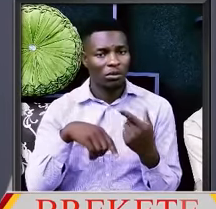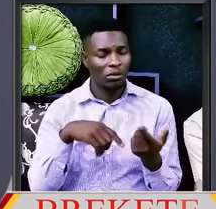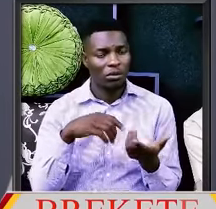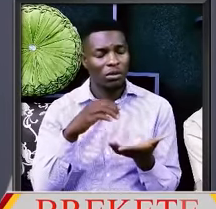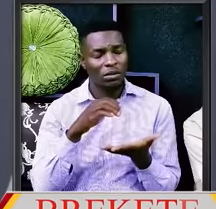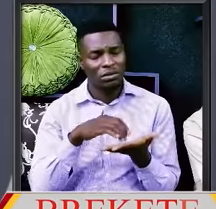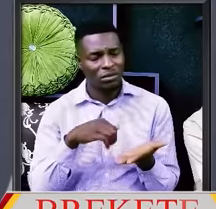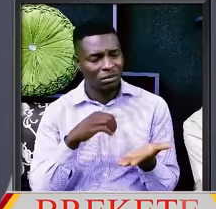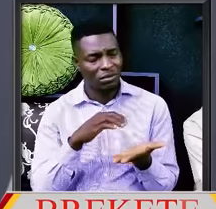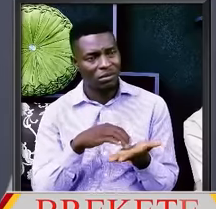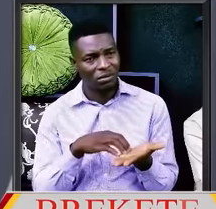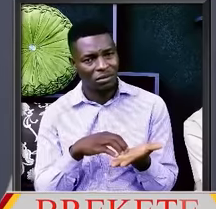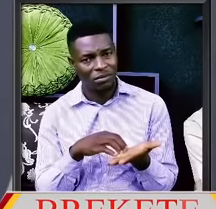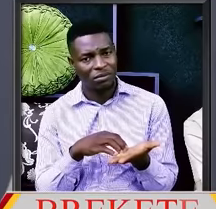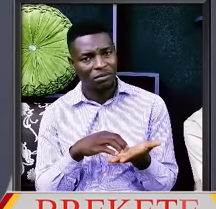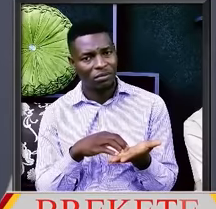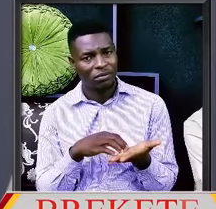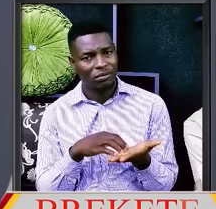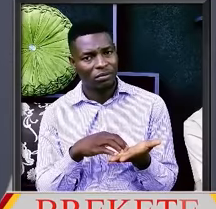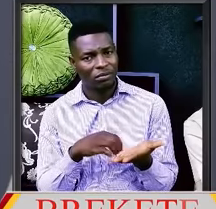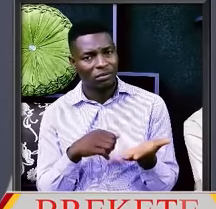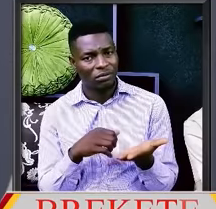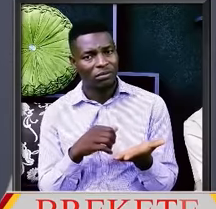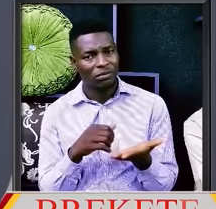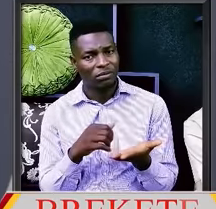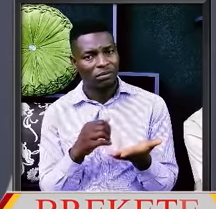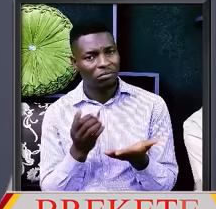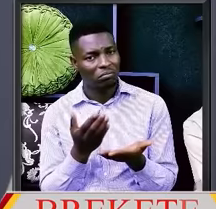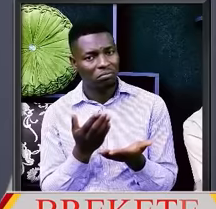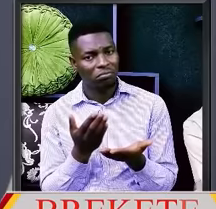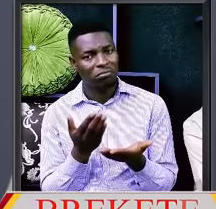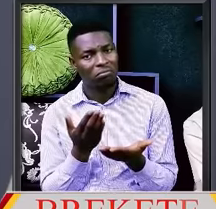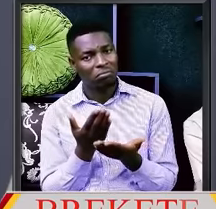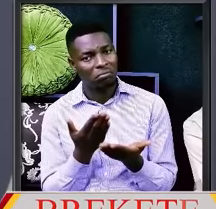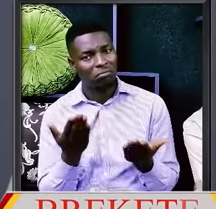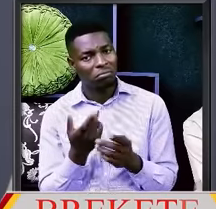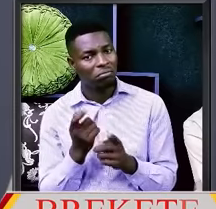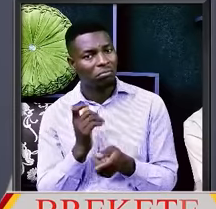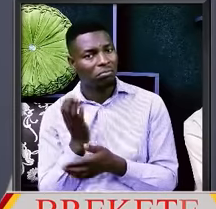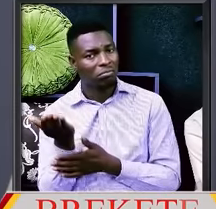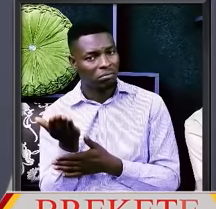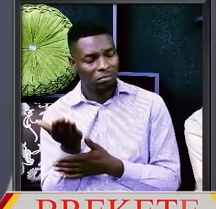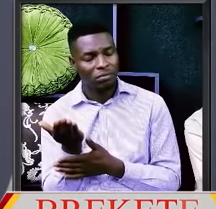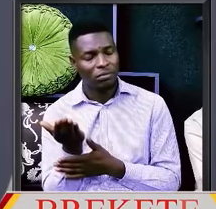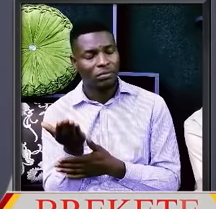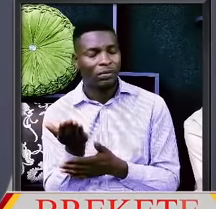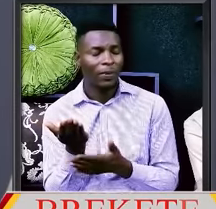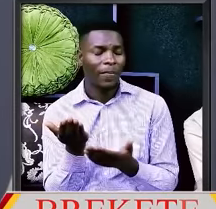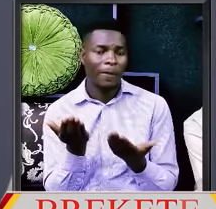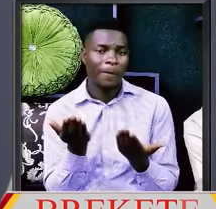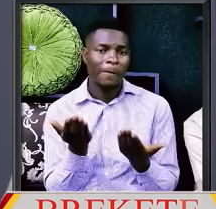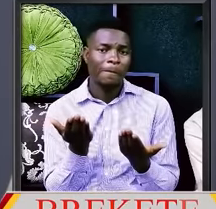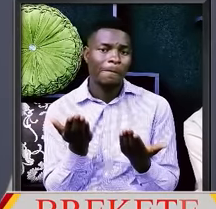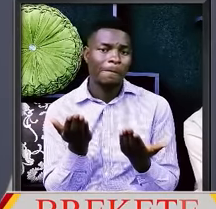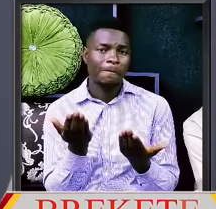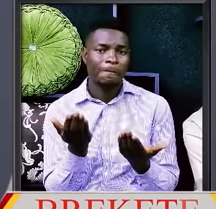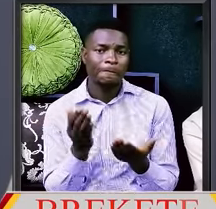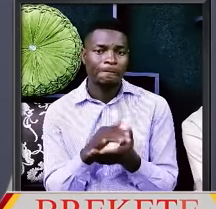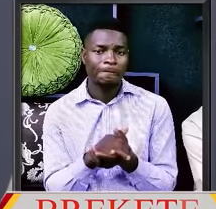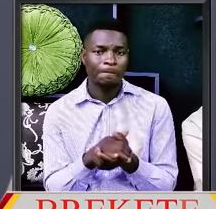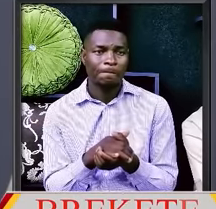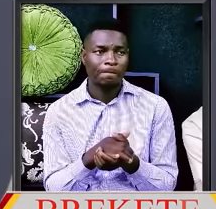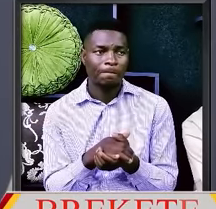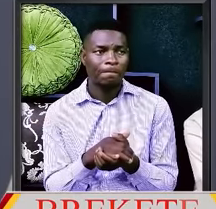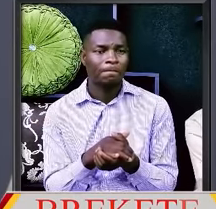there. So my brother, man, they talk, say, before, they don't speak where they claim the land, say, the man, a lawyer, say, he